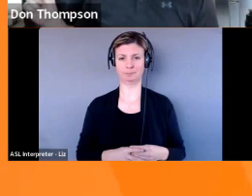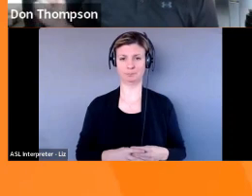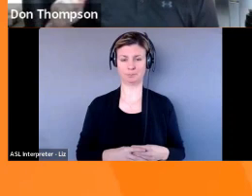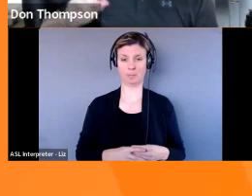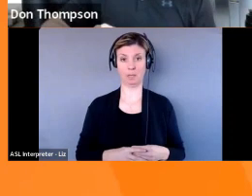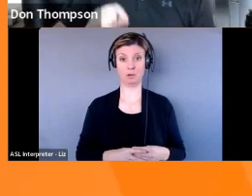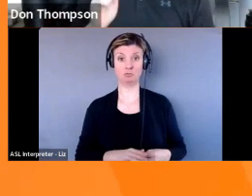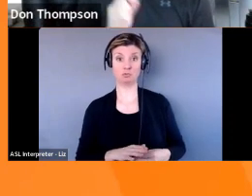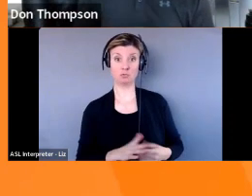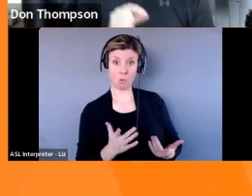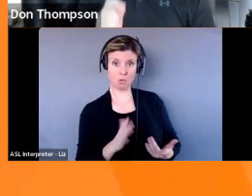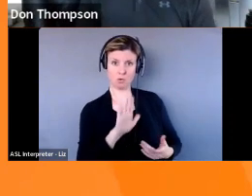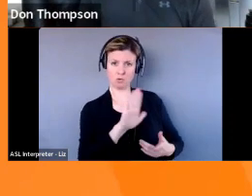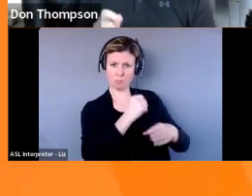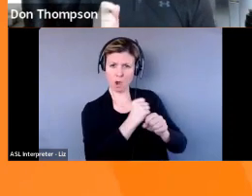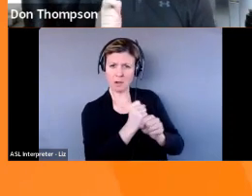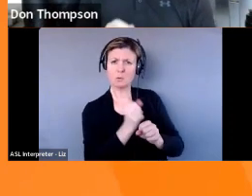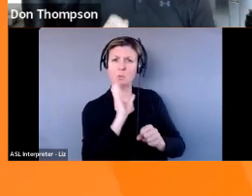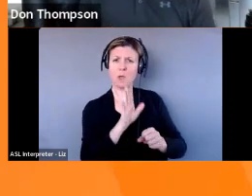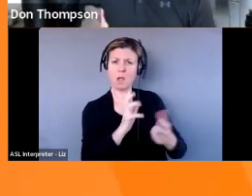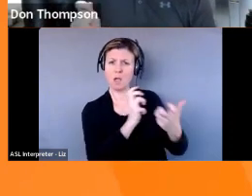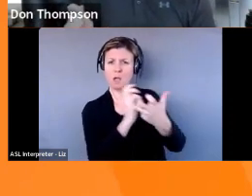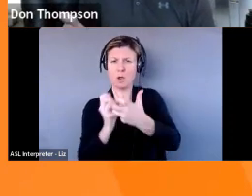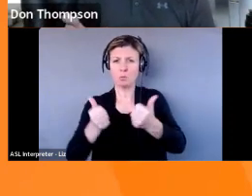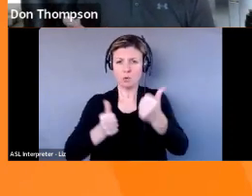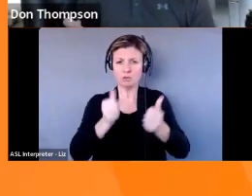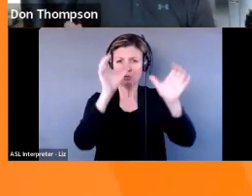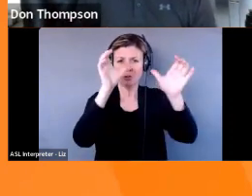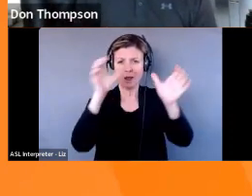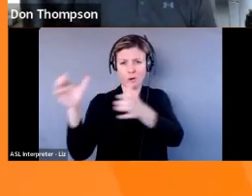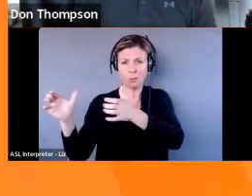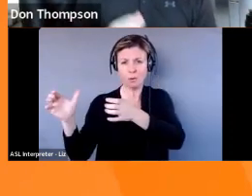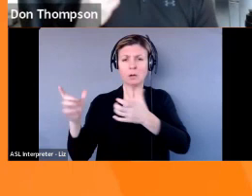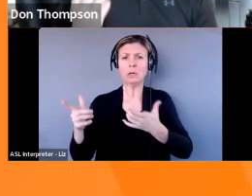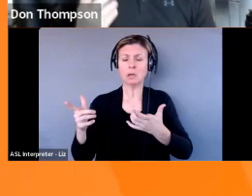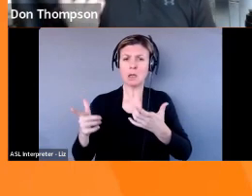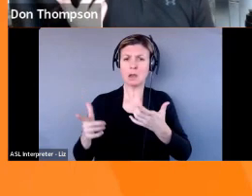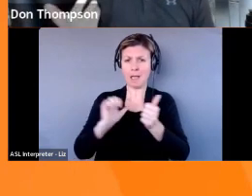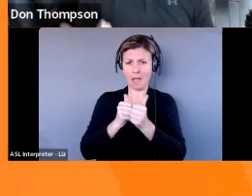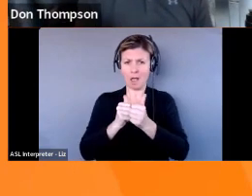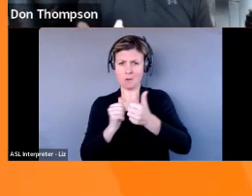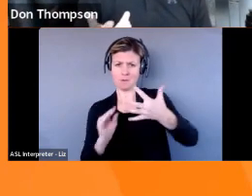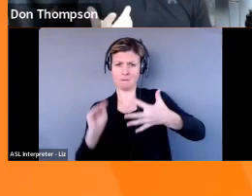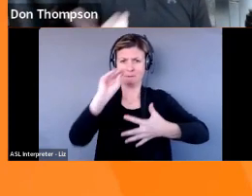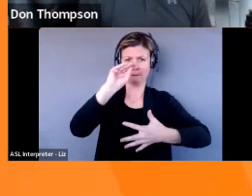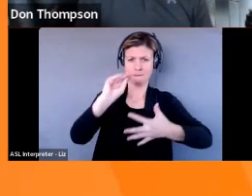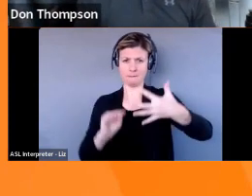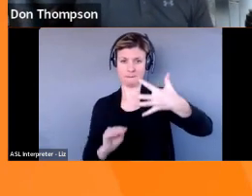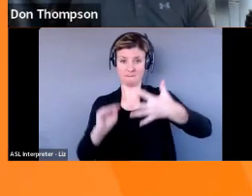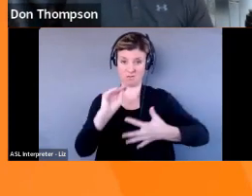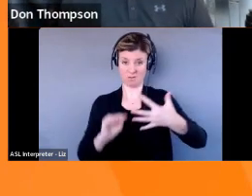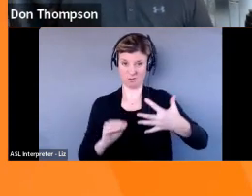available? And is one less competitive in that location versus others? So this is a hack and a trick that I've used